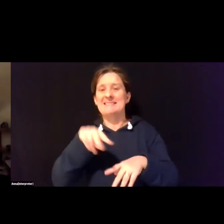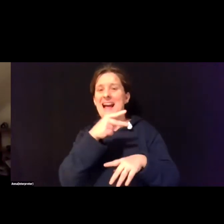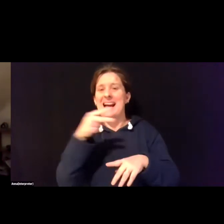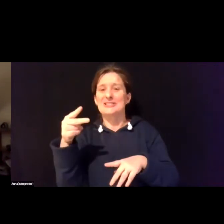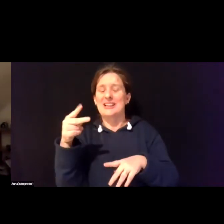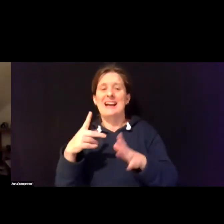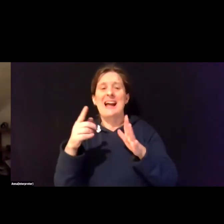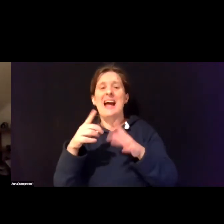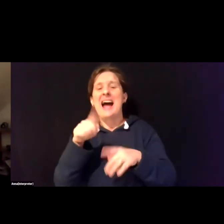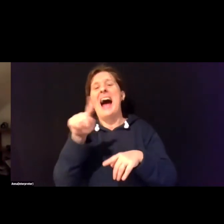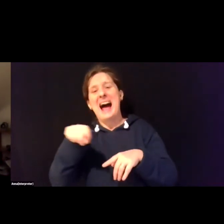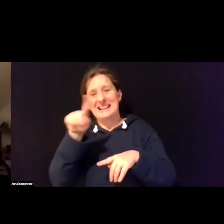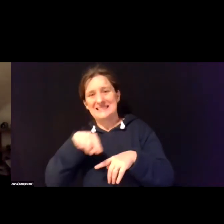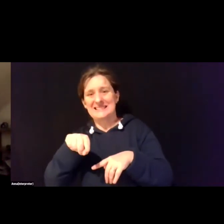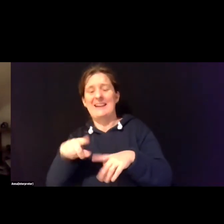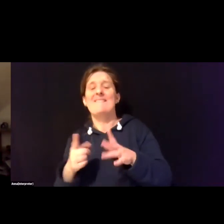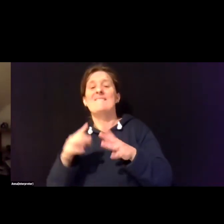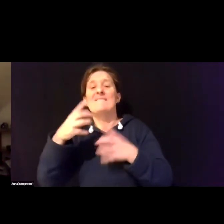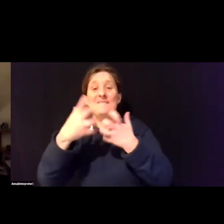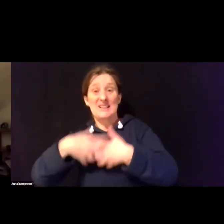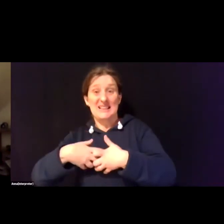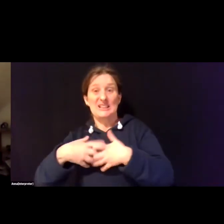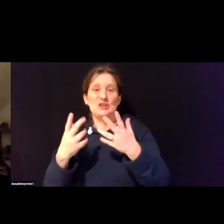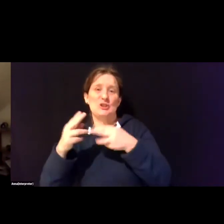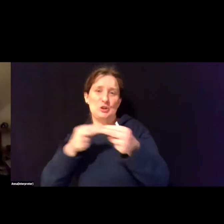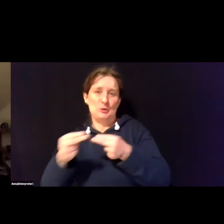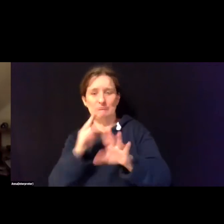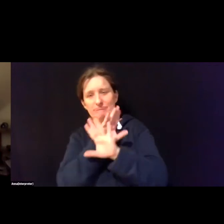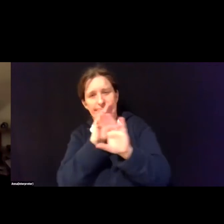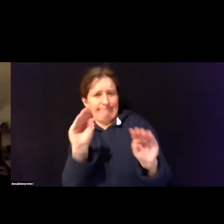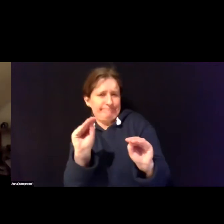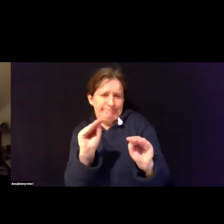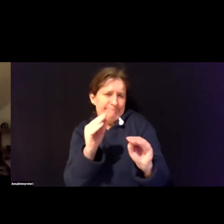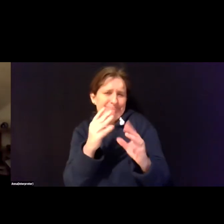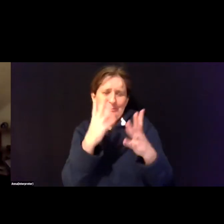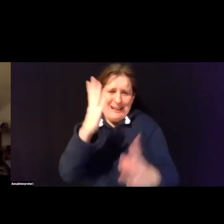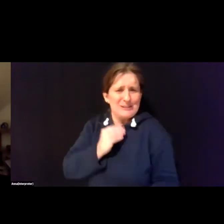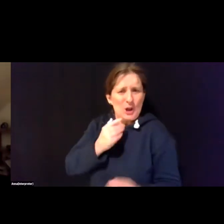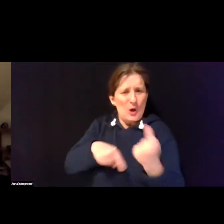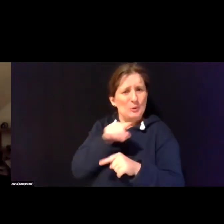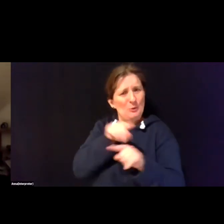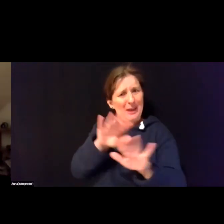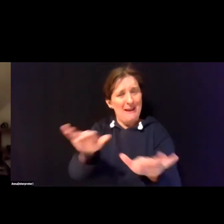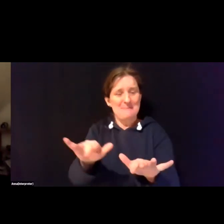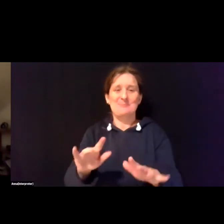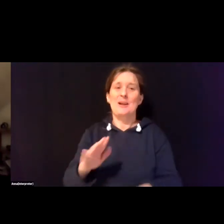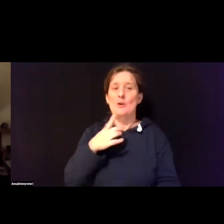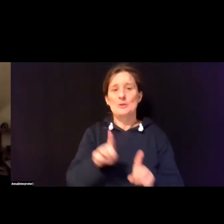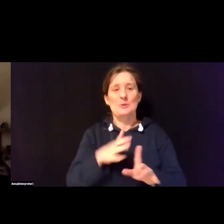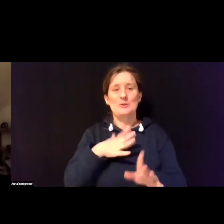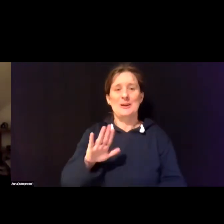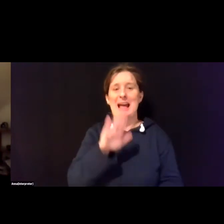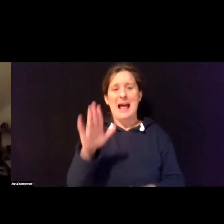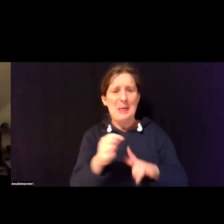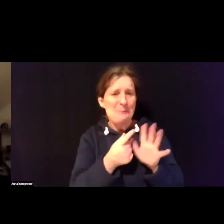using @PhysicsNews, just to let us know that you're there. I'd like to say hey to Paul from Epsom,